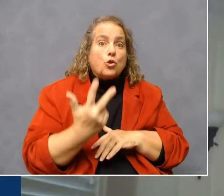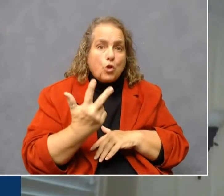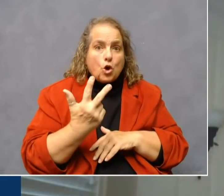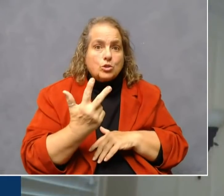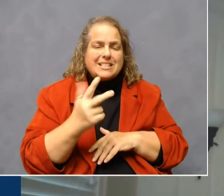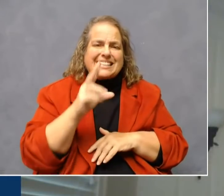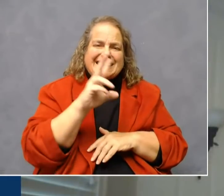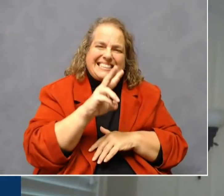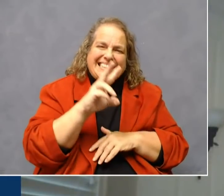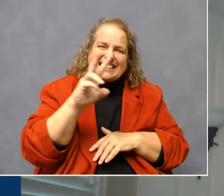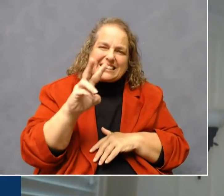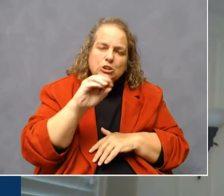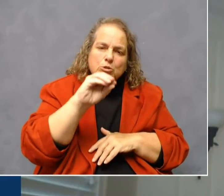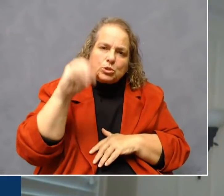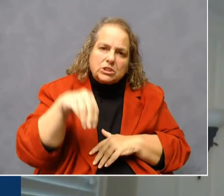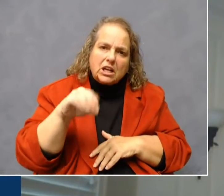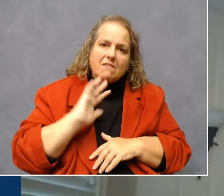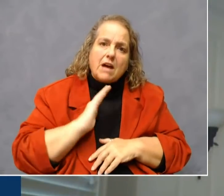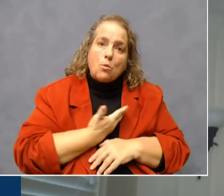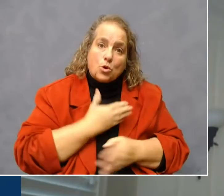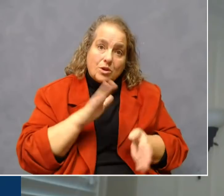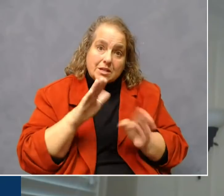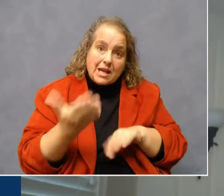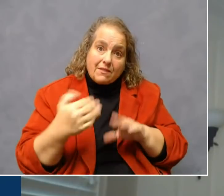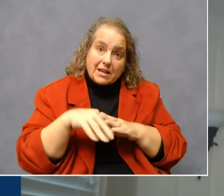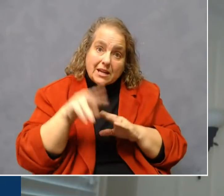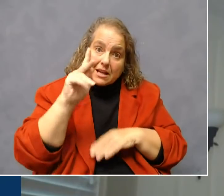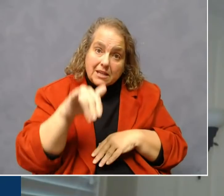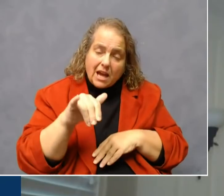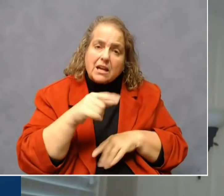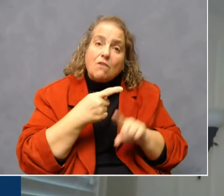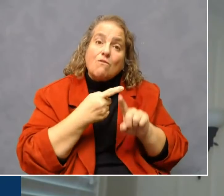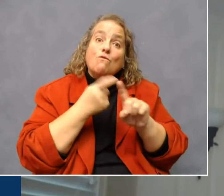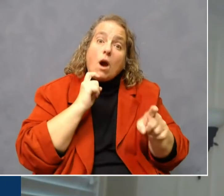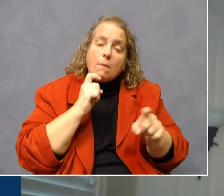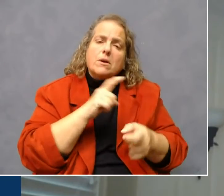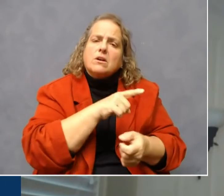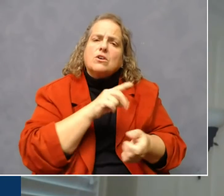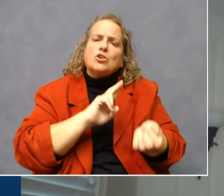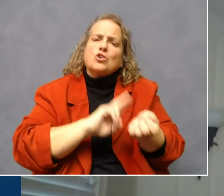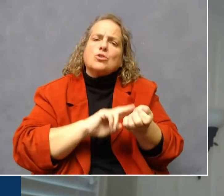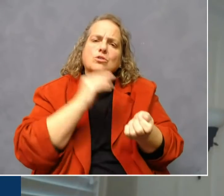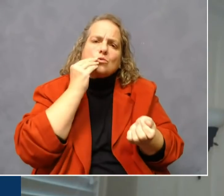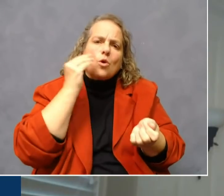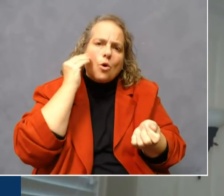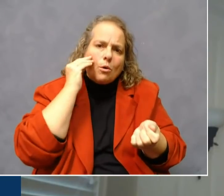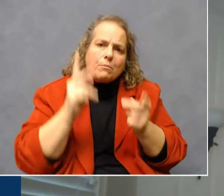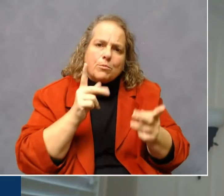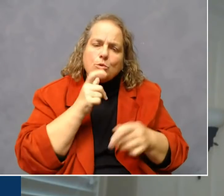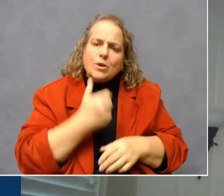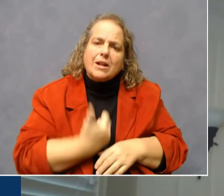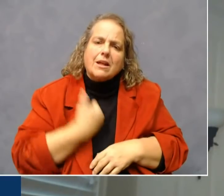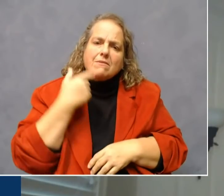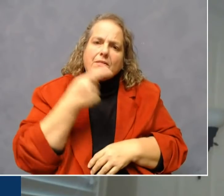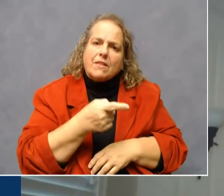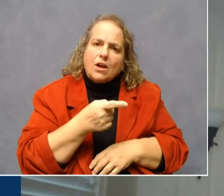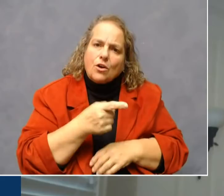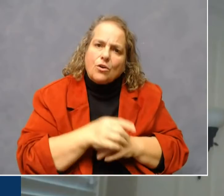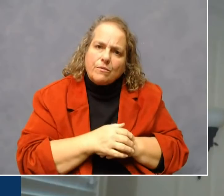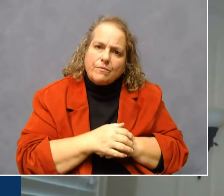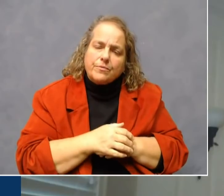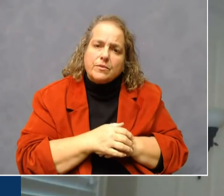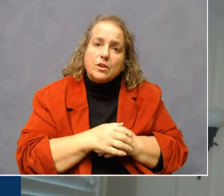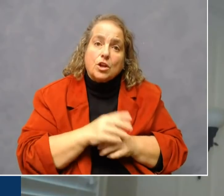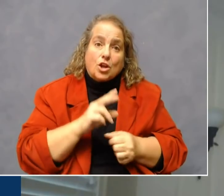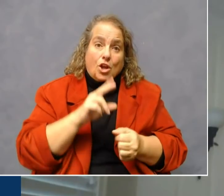66% of our deaths in Kentucky have been in nursing home residents. Additionally, nursing home residents go to hospitals